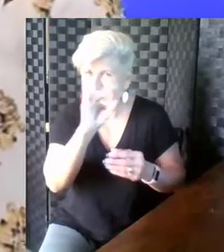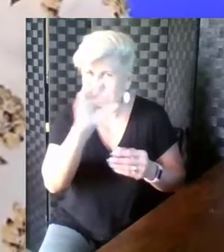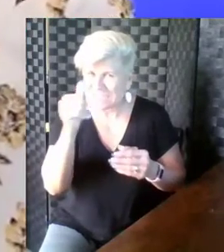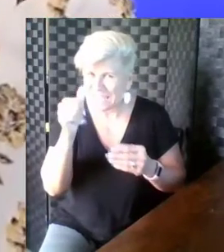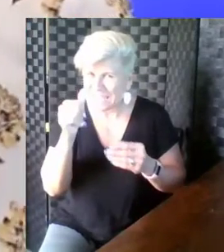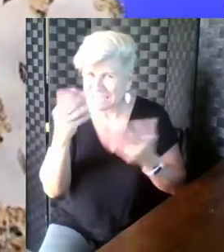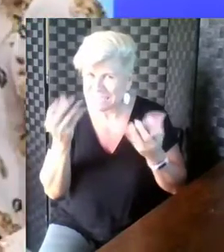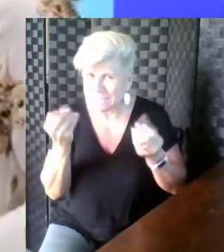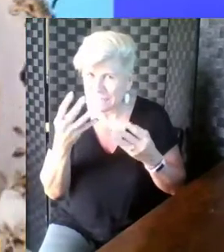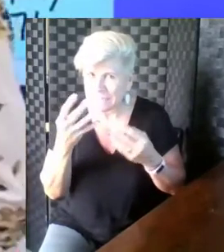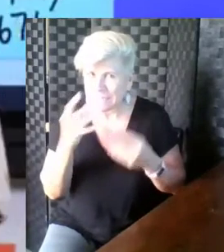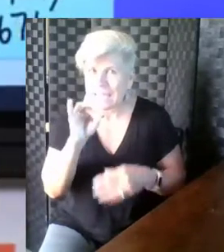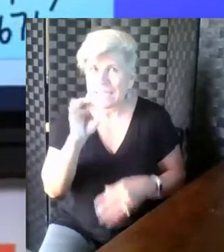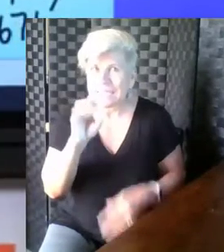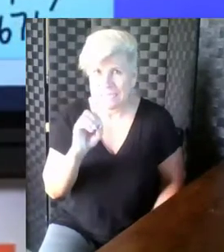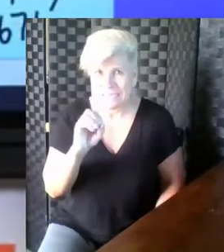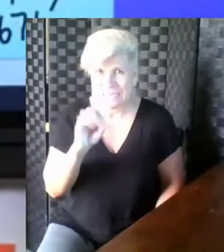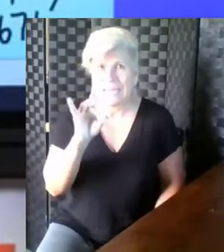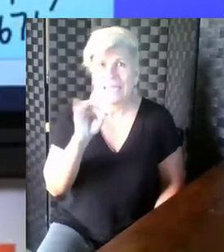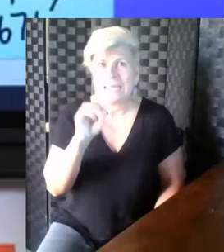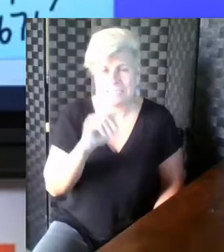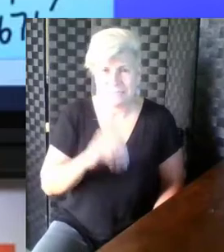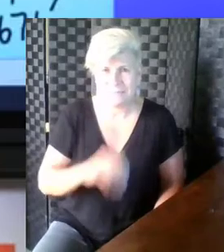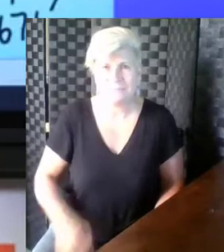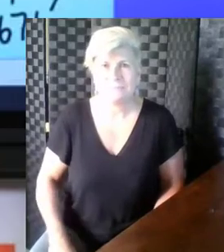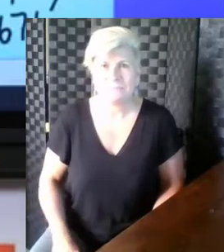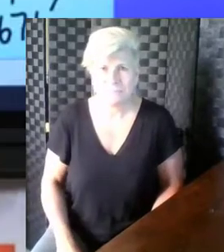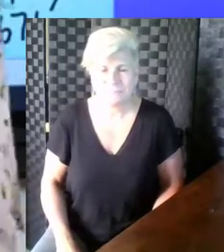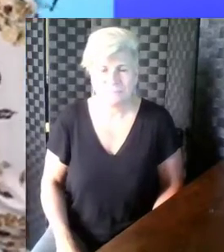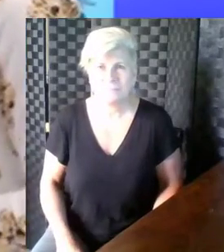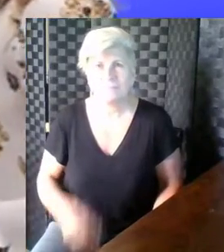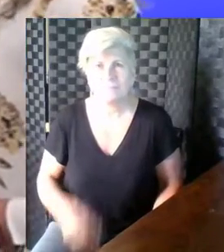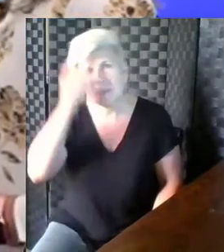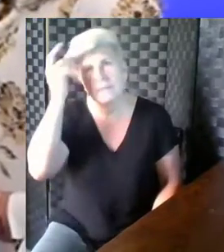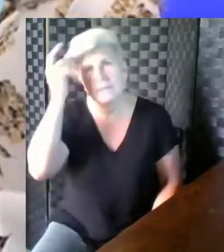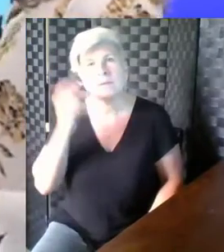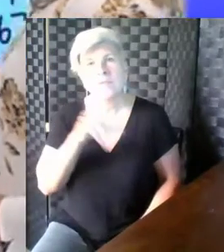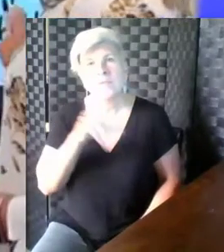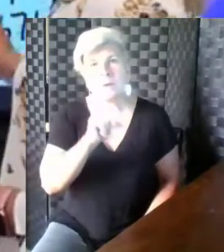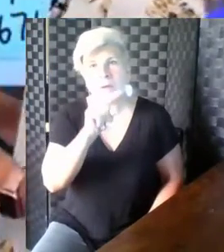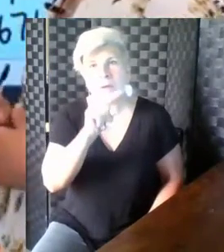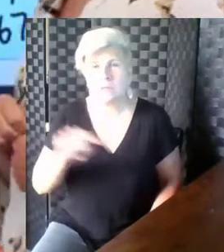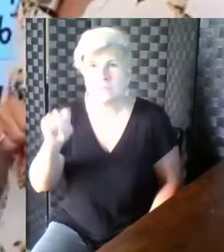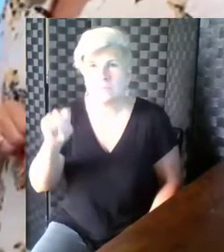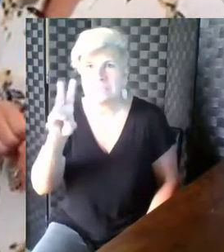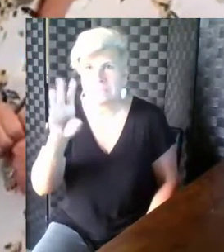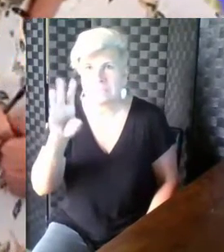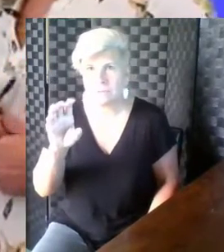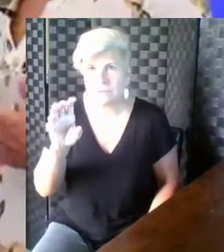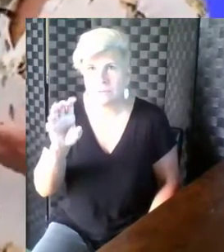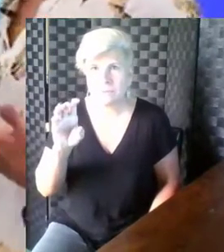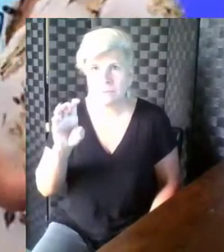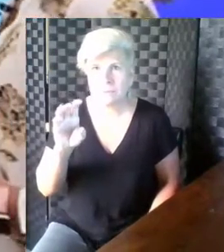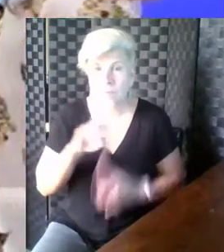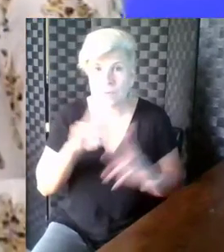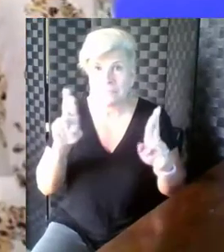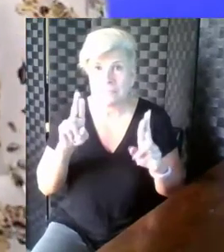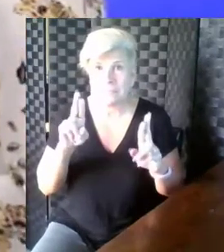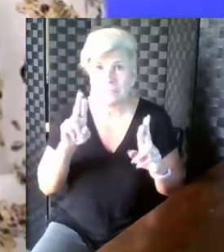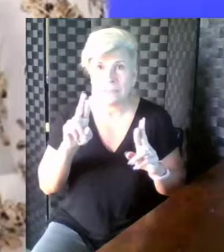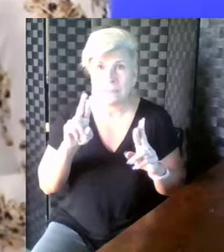tens? Great, that's 80. You got it. Okay, now I'm going to go from 300 all the way to 600. Are you